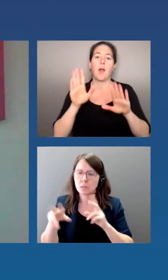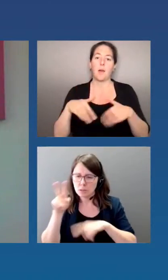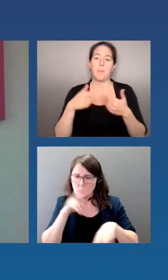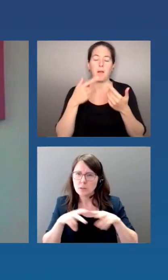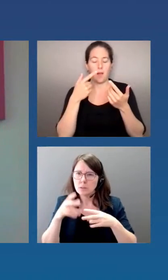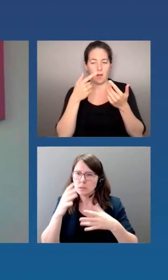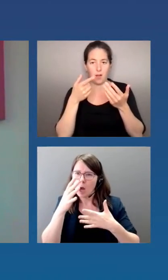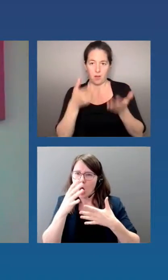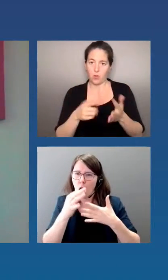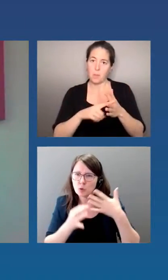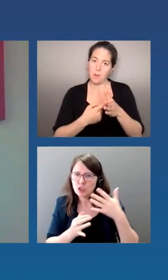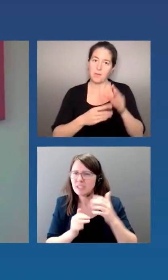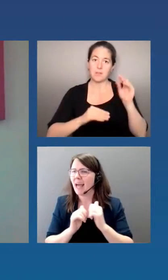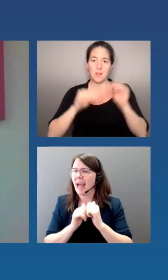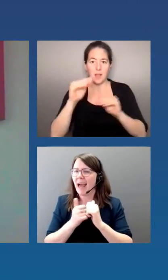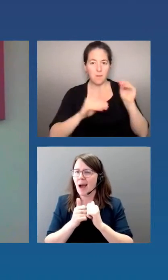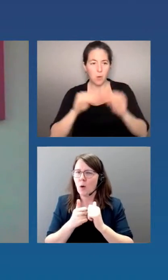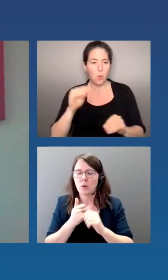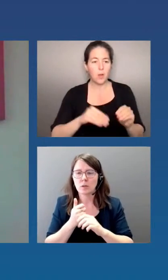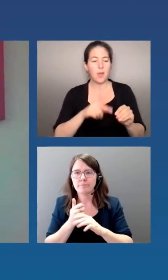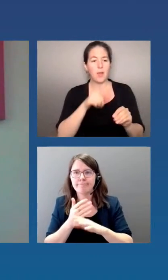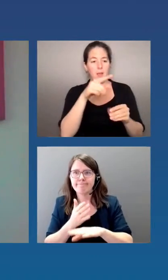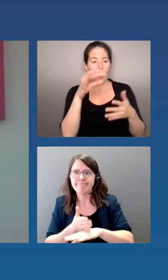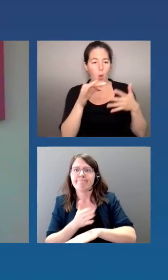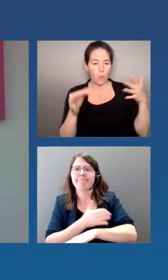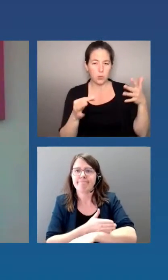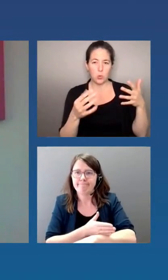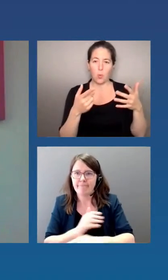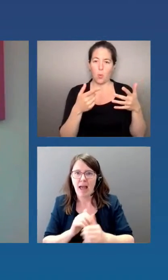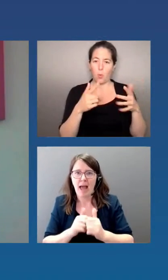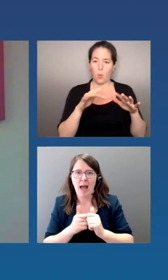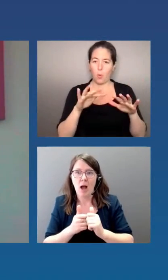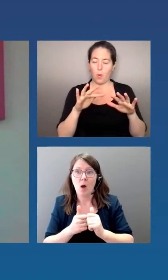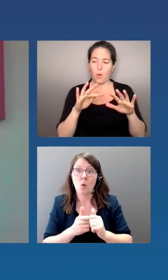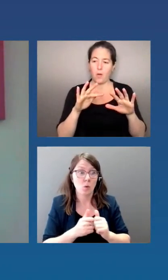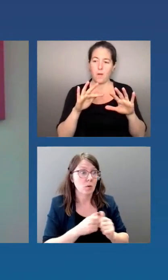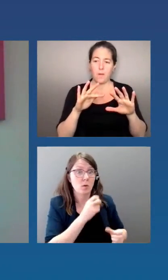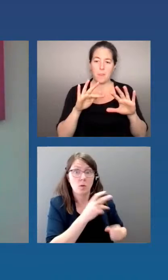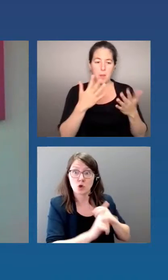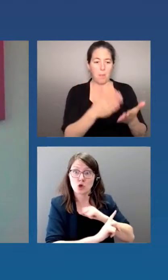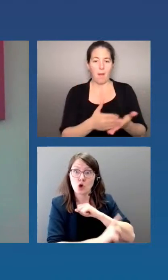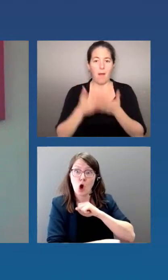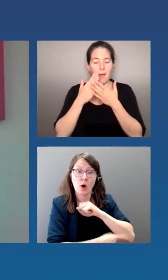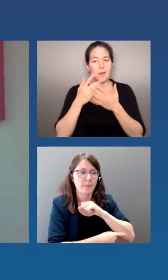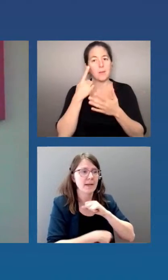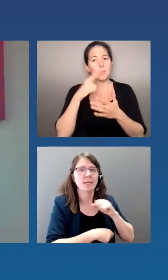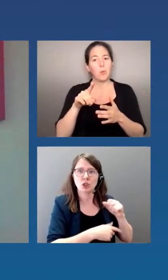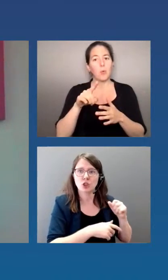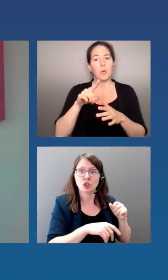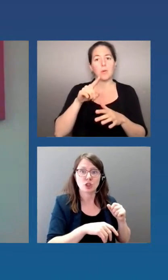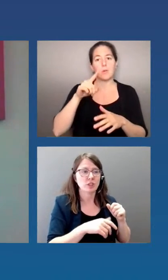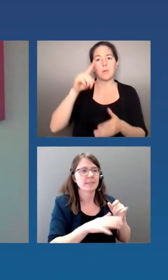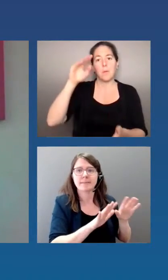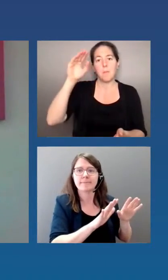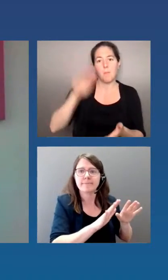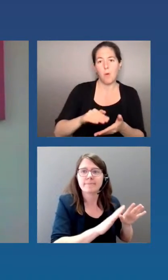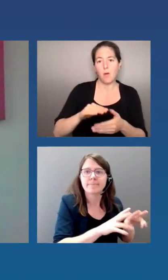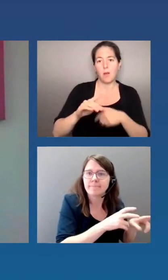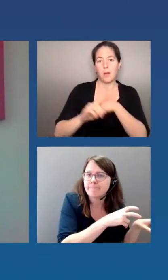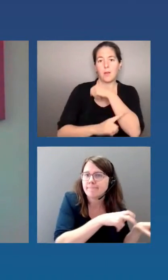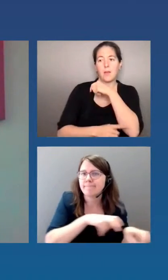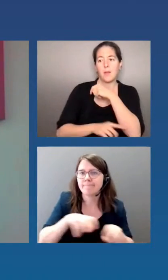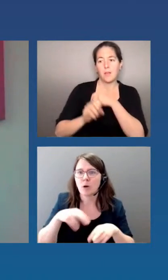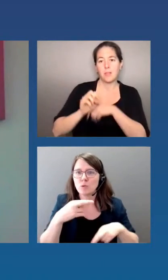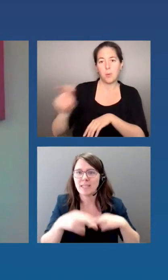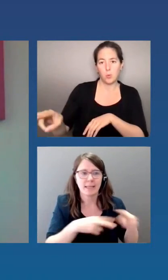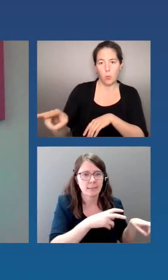diversion. So shifting some of those divertible materials out of the waste stream. So that's going to come, and that will be some of the information that we